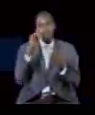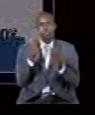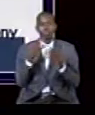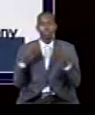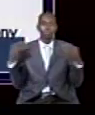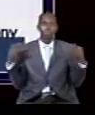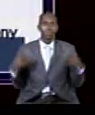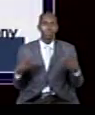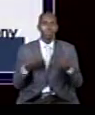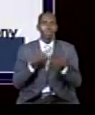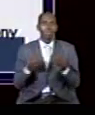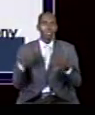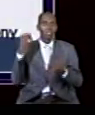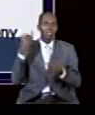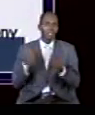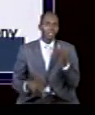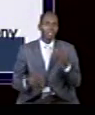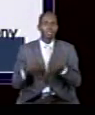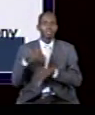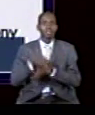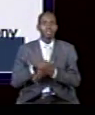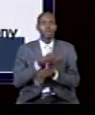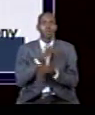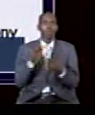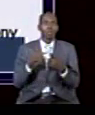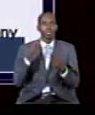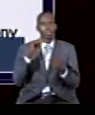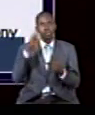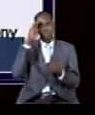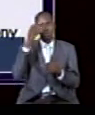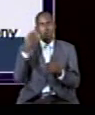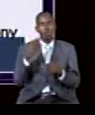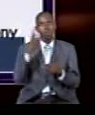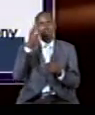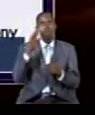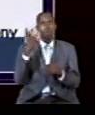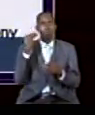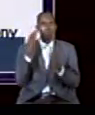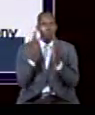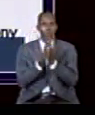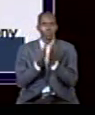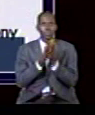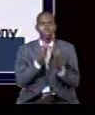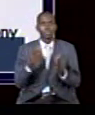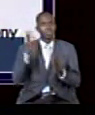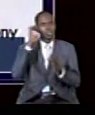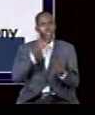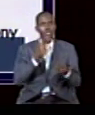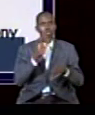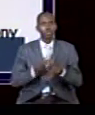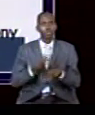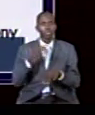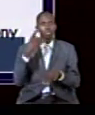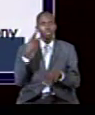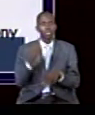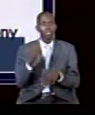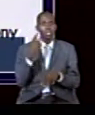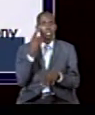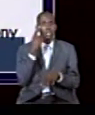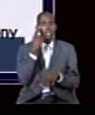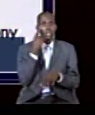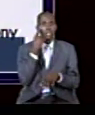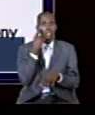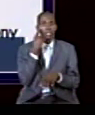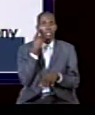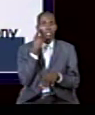last night, while the man of God was praying, according to him, he laid his hand on the eyes, and